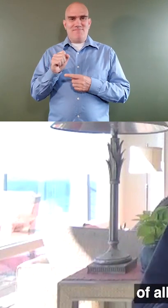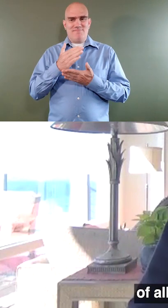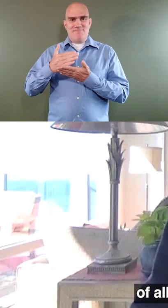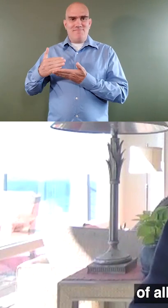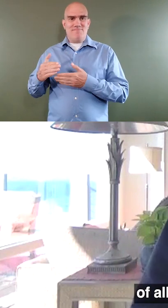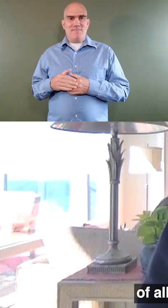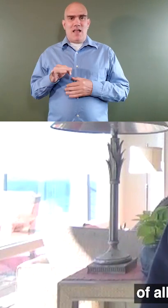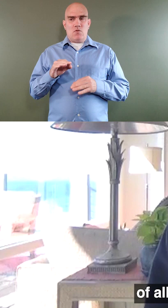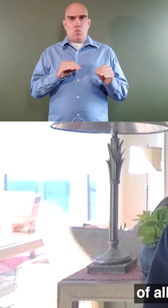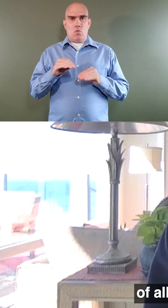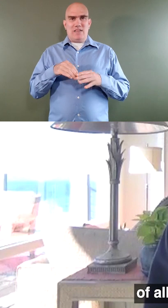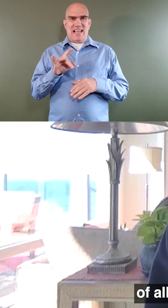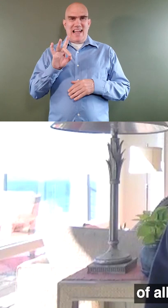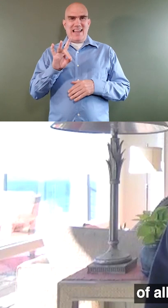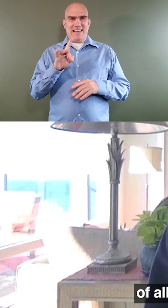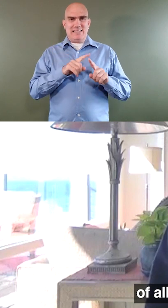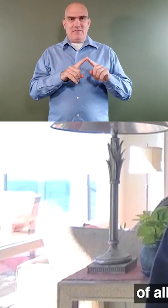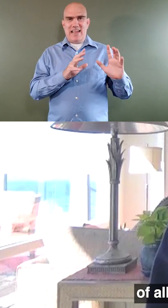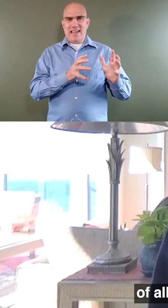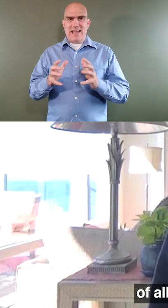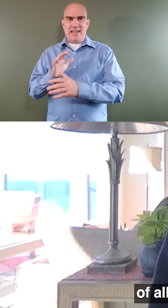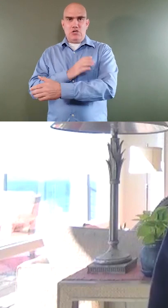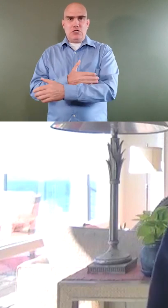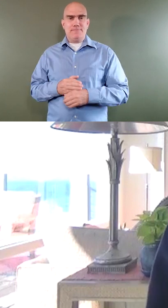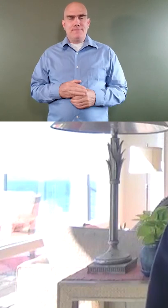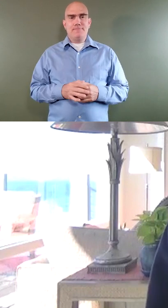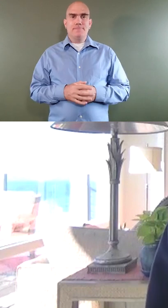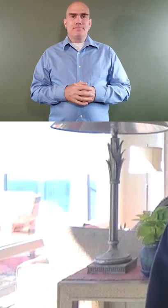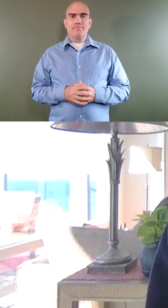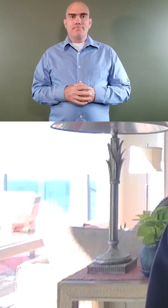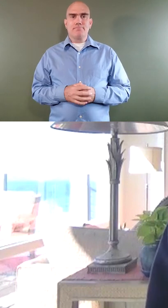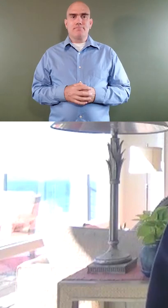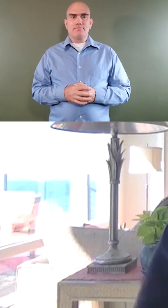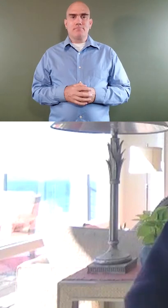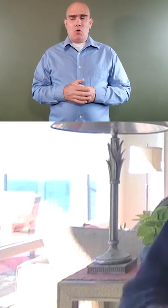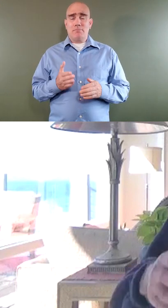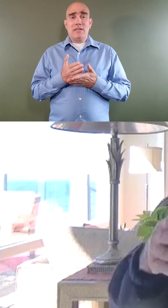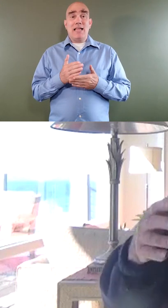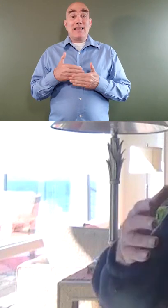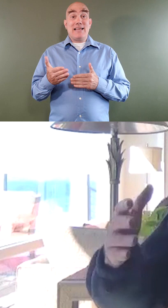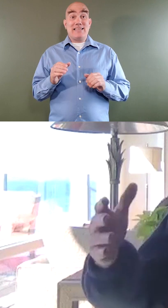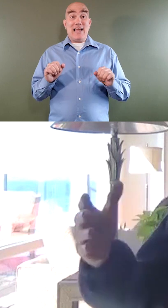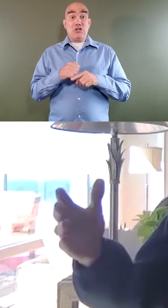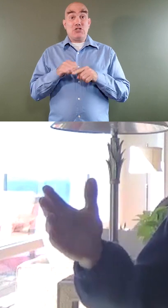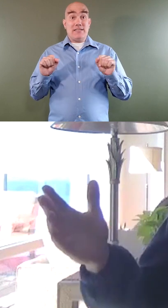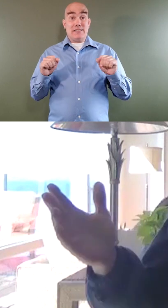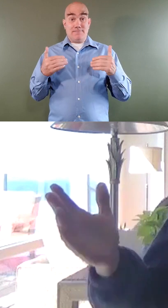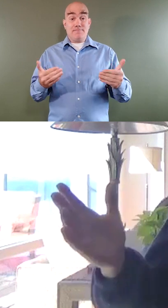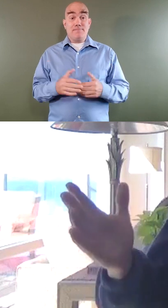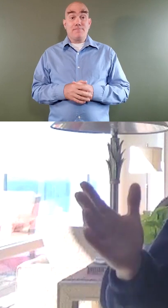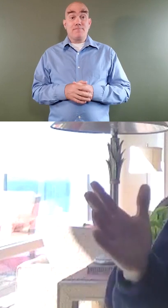all the moves in the 8 energies. All right, so let's move to the